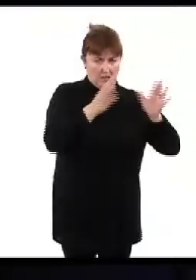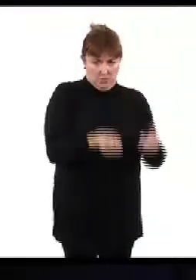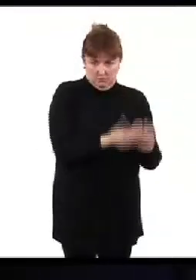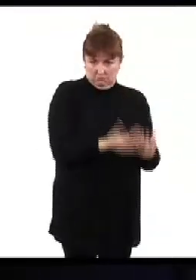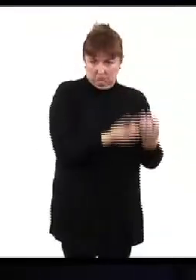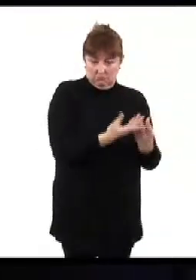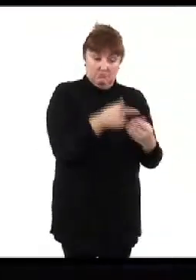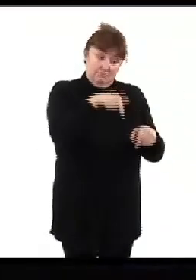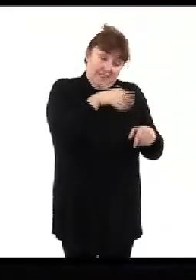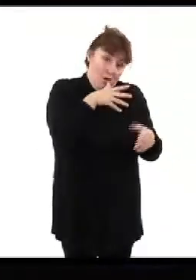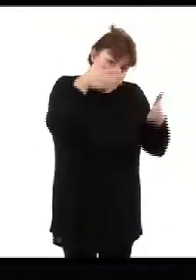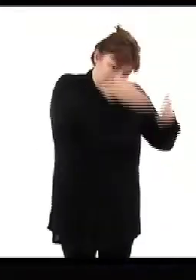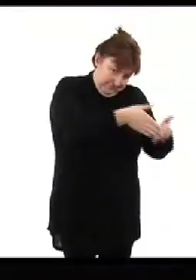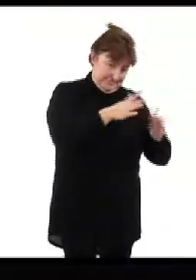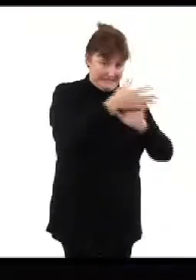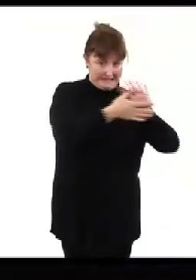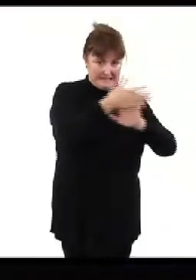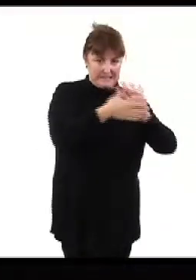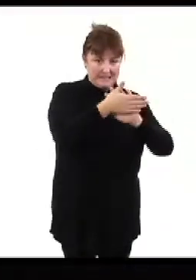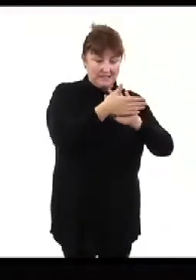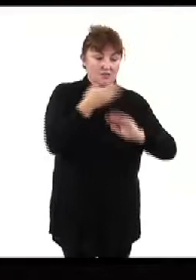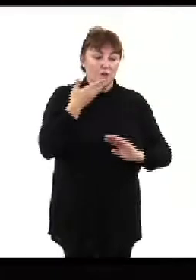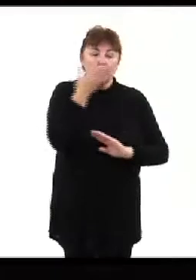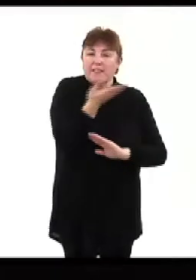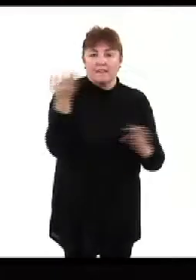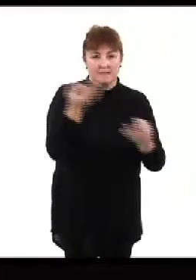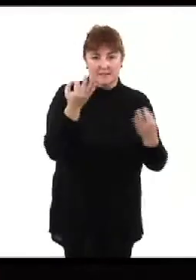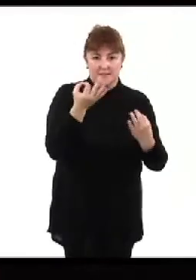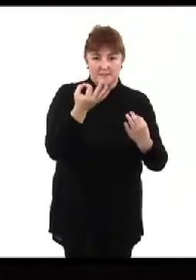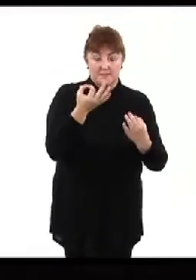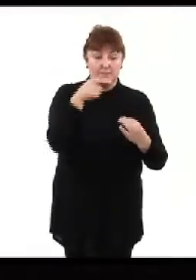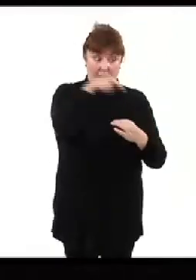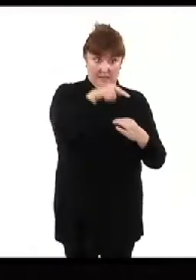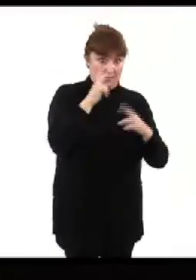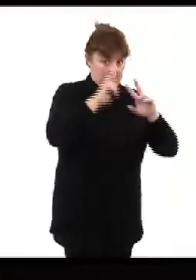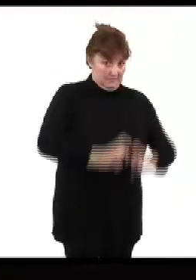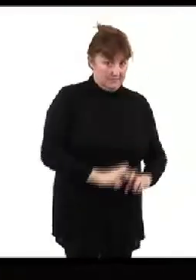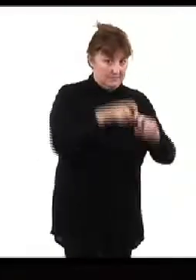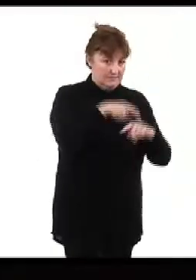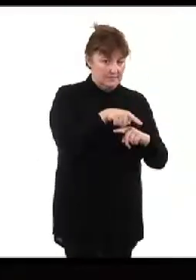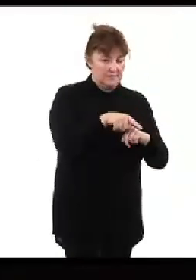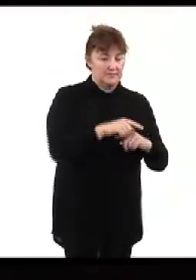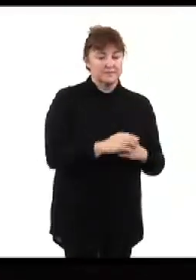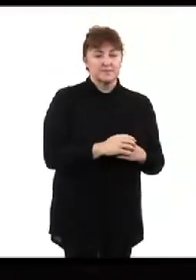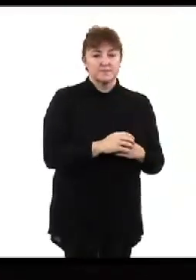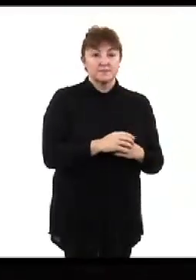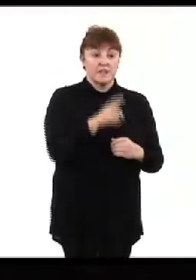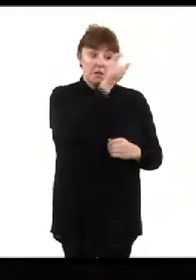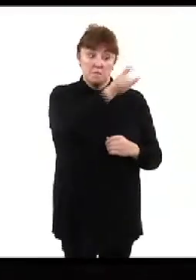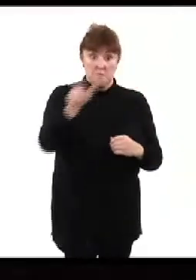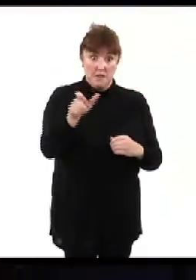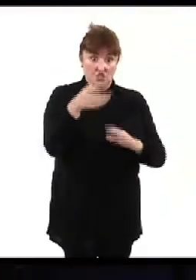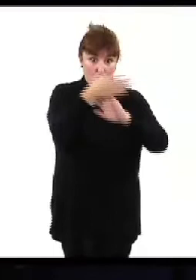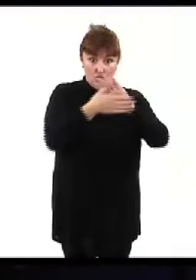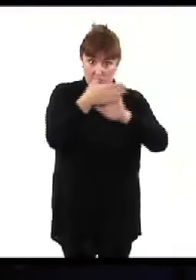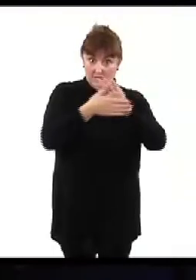And what signers in this experiment were asked to do was, it's again a picture naming task where we showed them